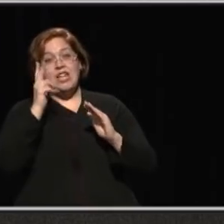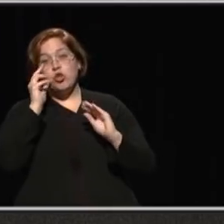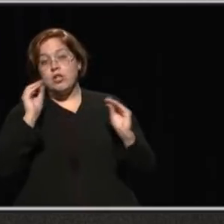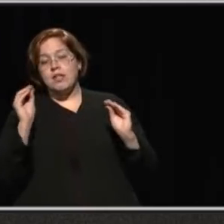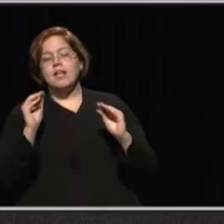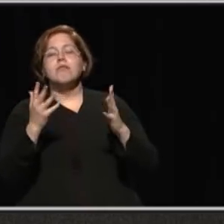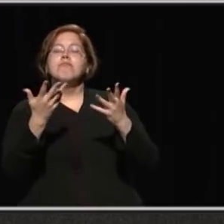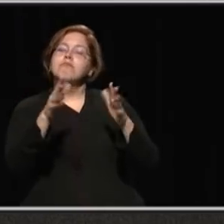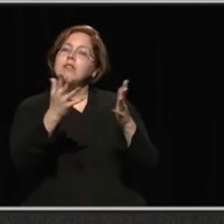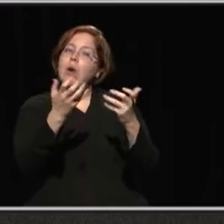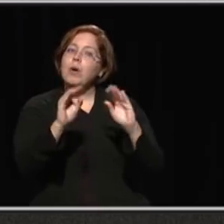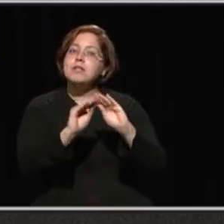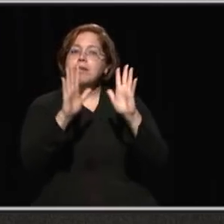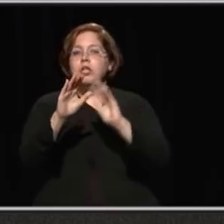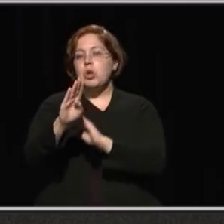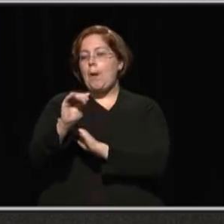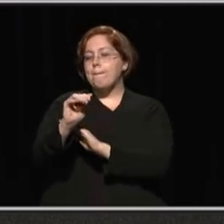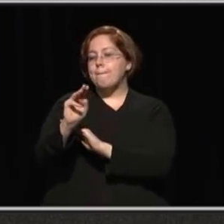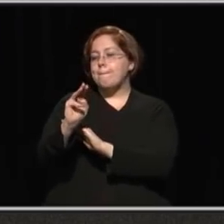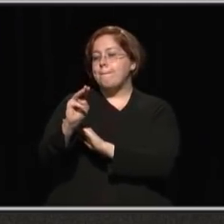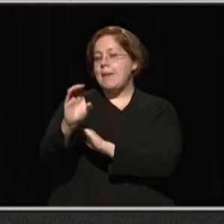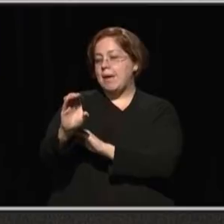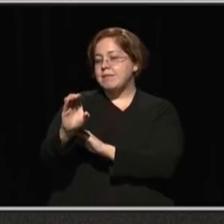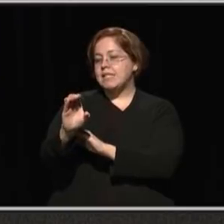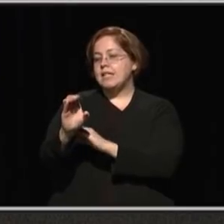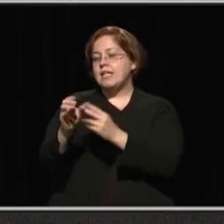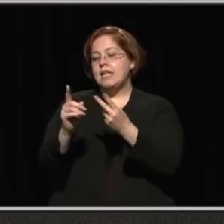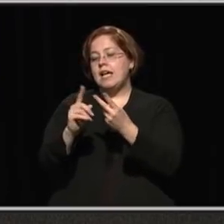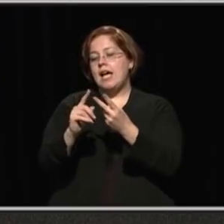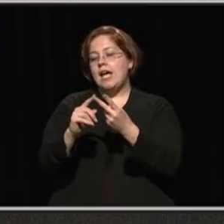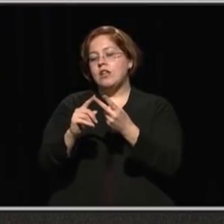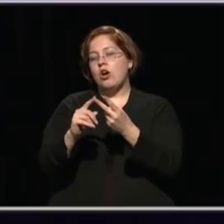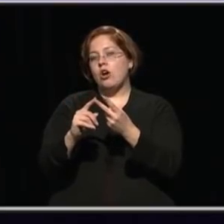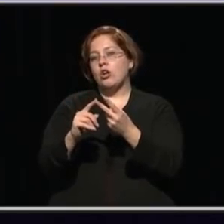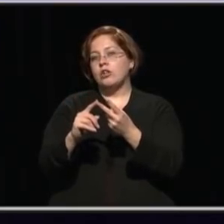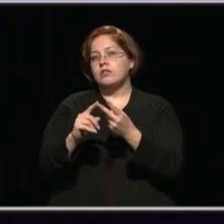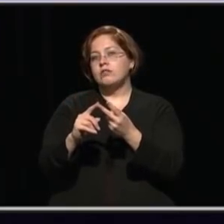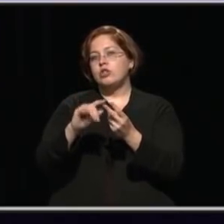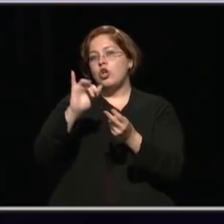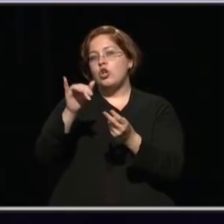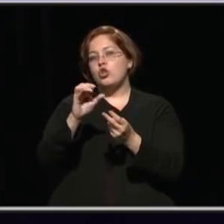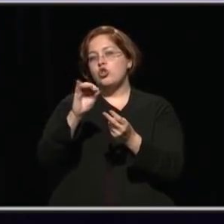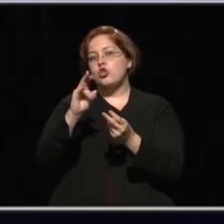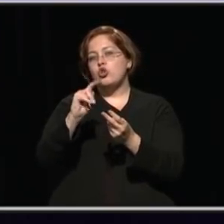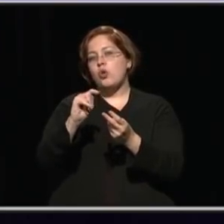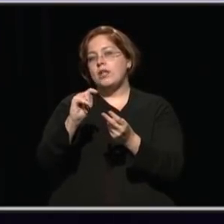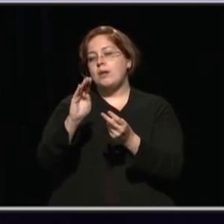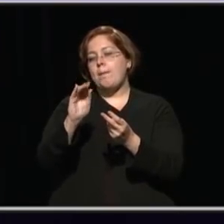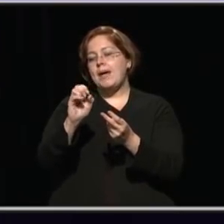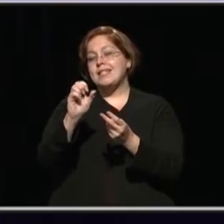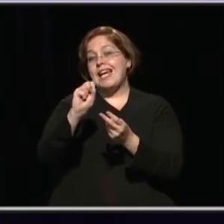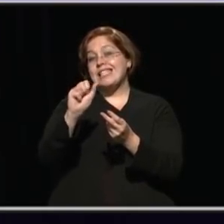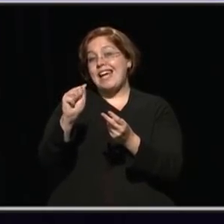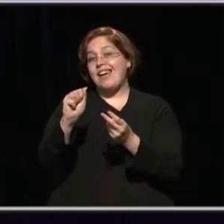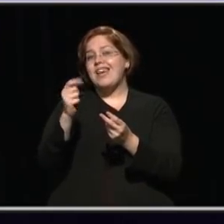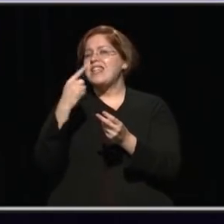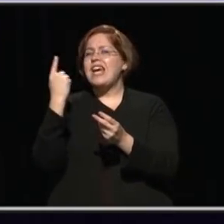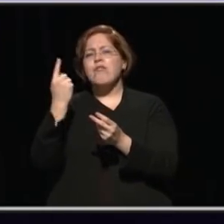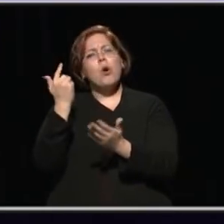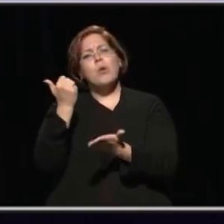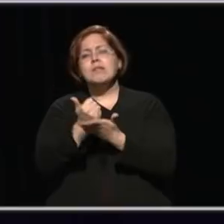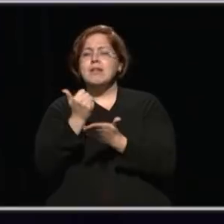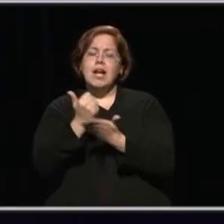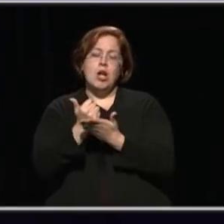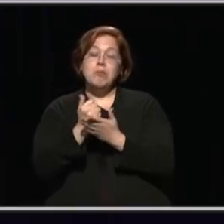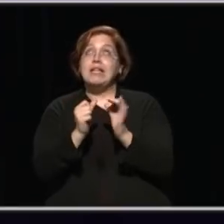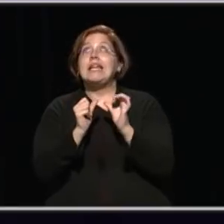clear, BAMC and our Joint Base San Antonio operation has always been helpful and